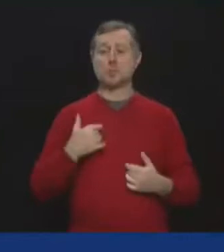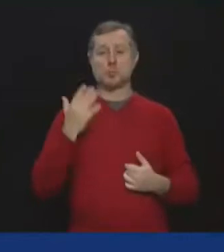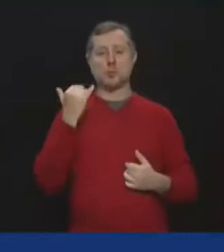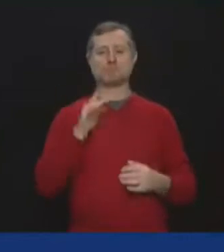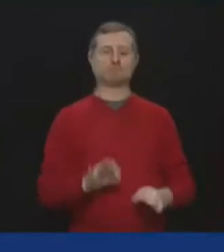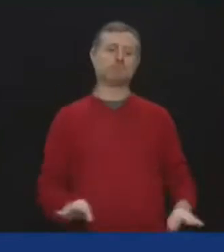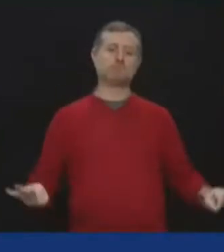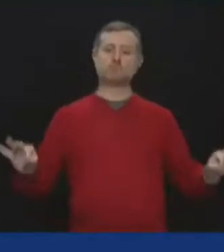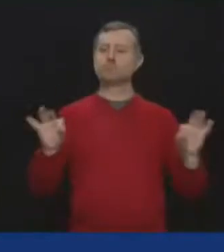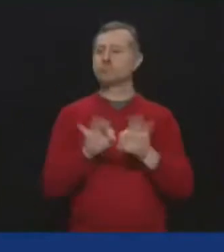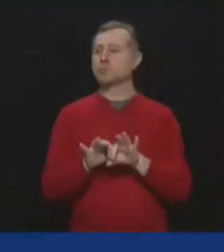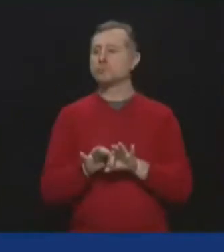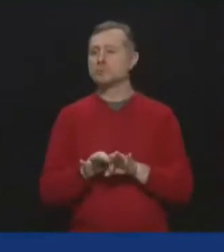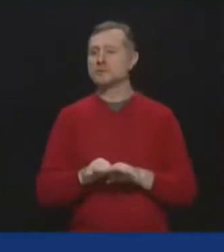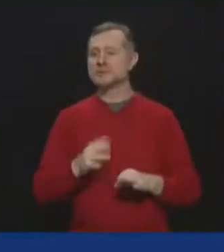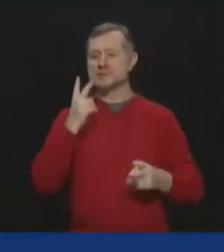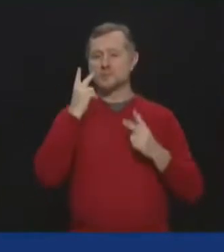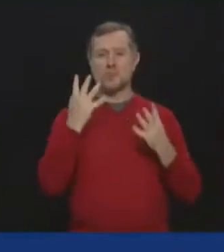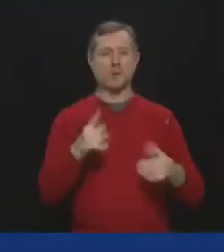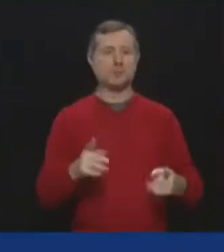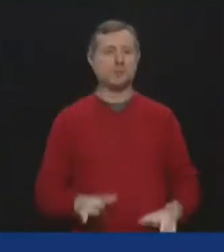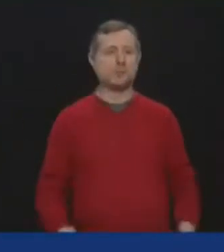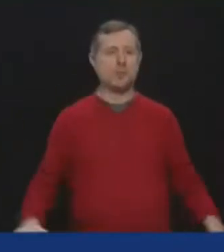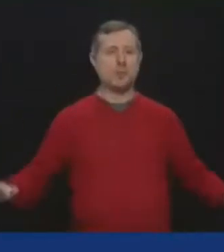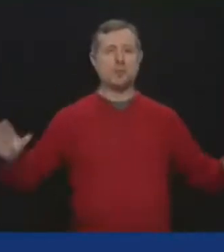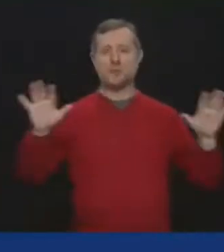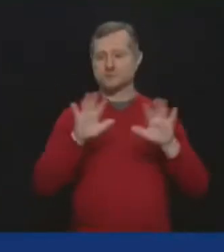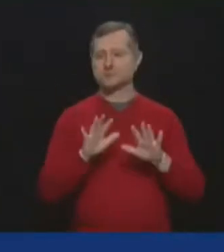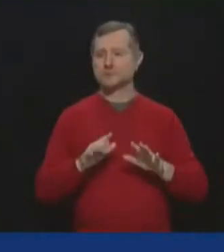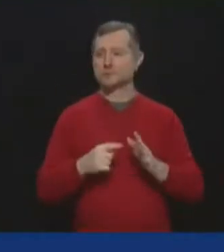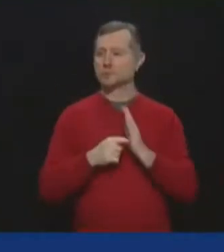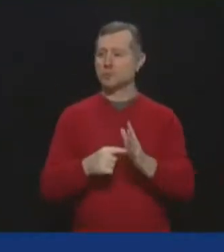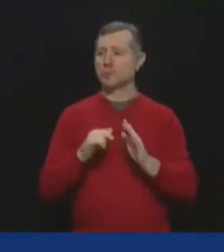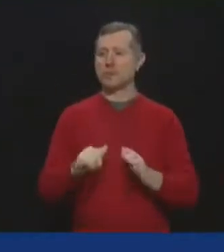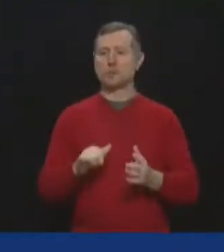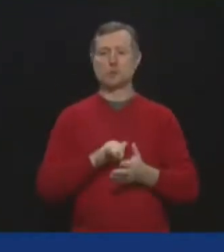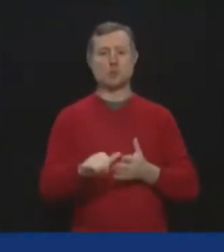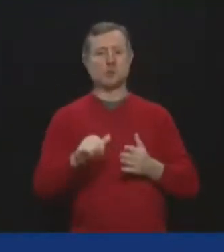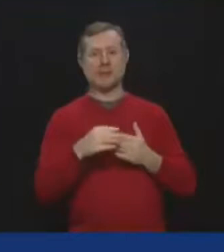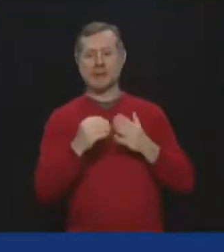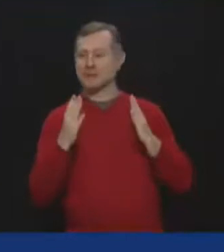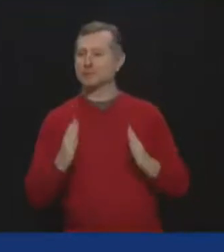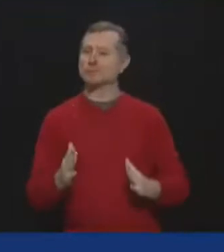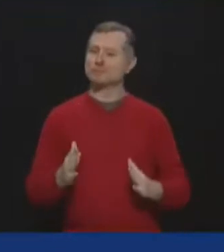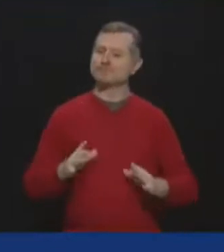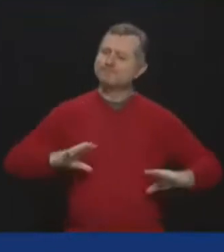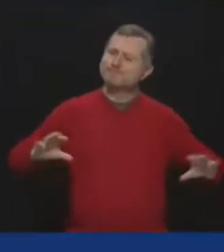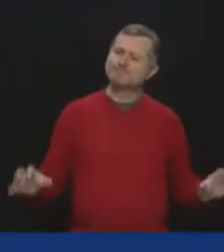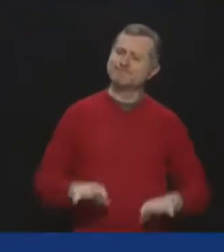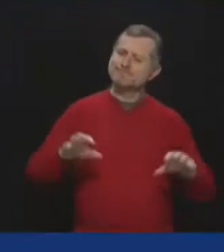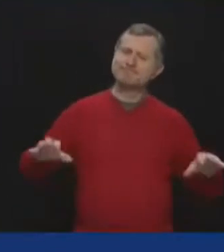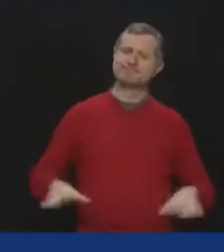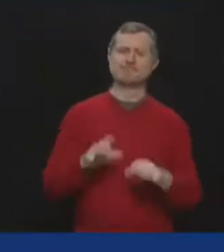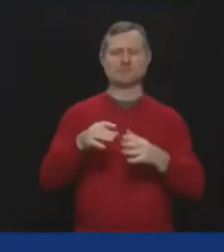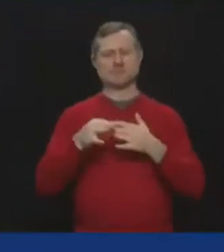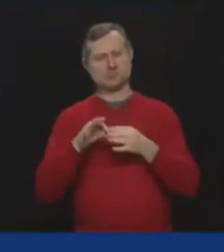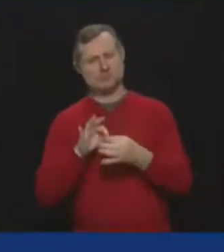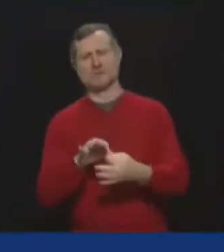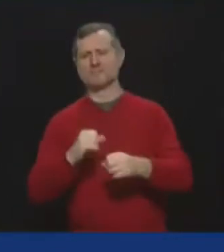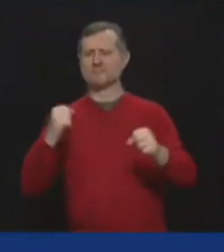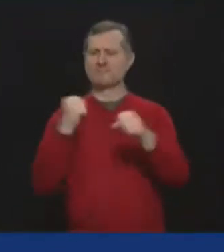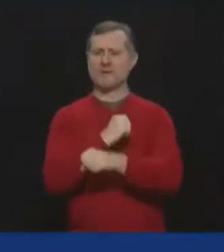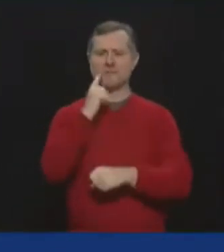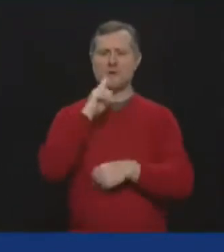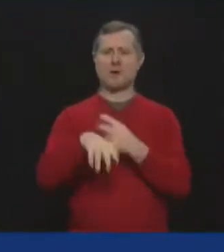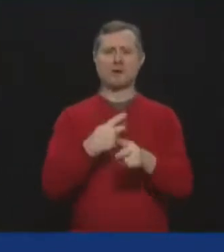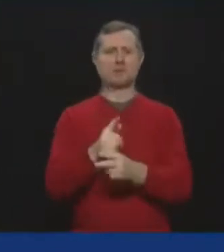going on across the country, and showing that New York is going to be a leader, be proactive, be interactive, and really fight this at every